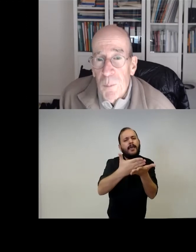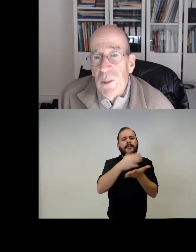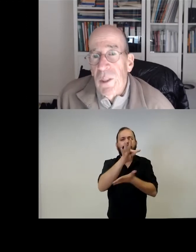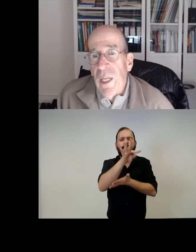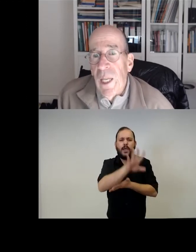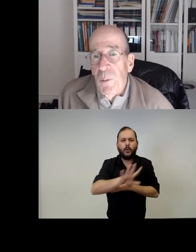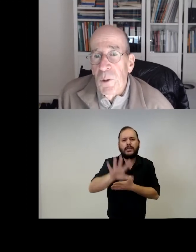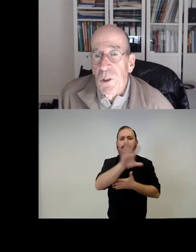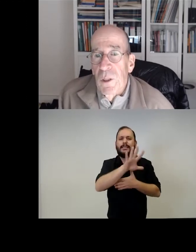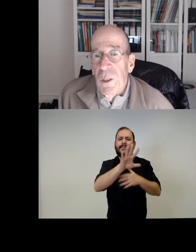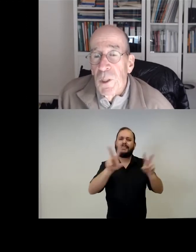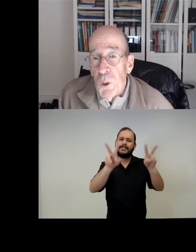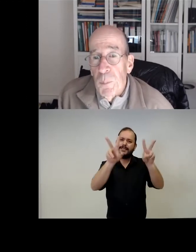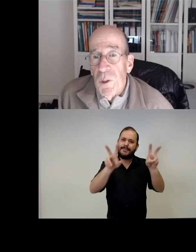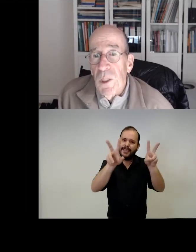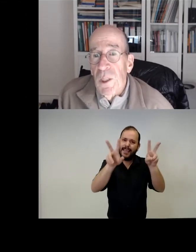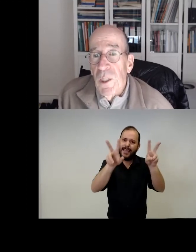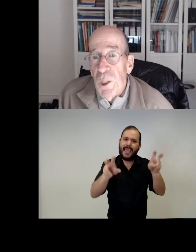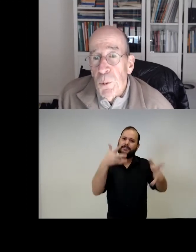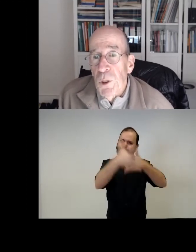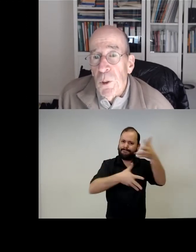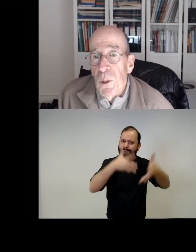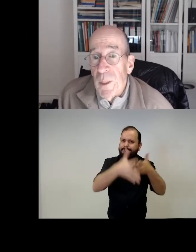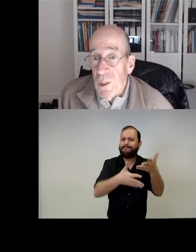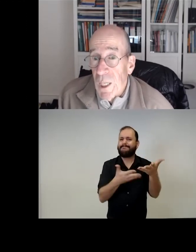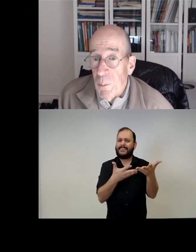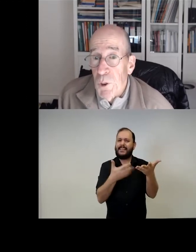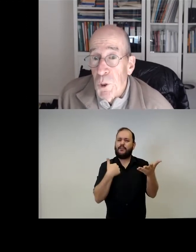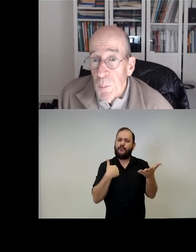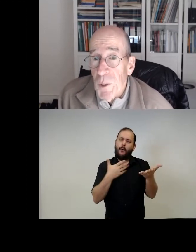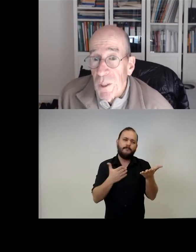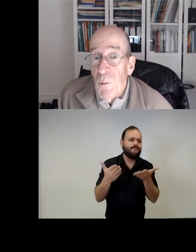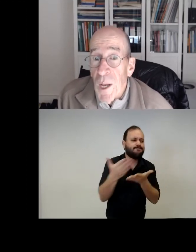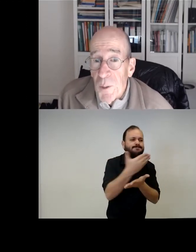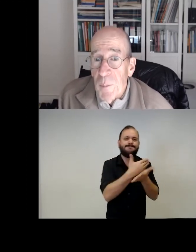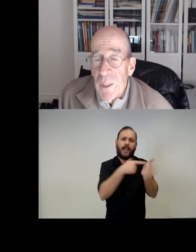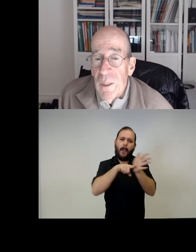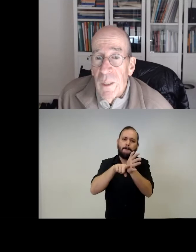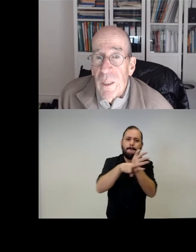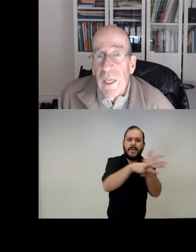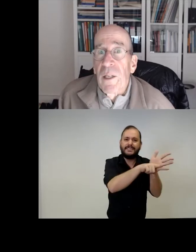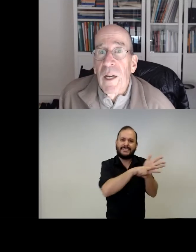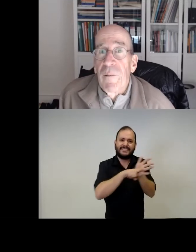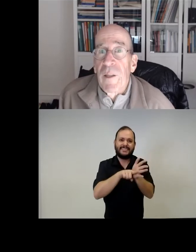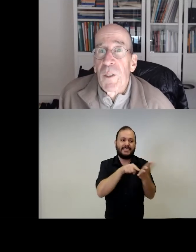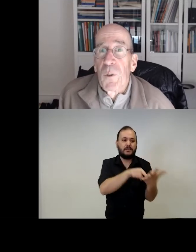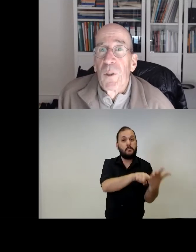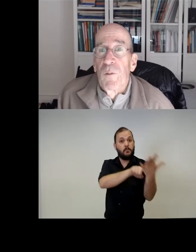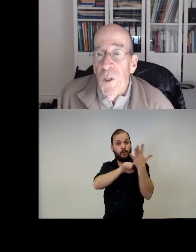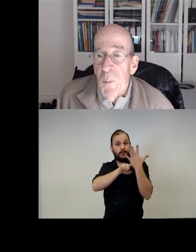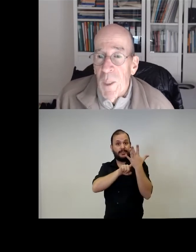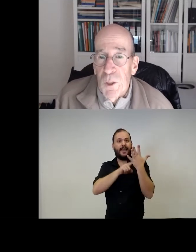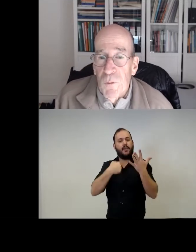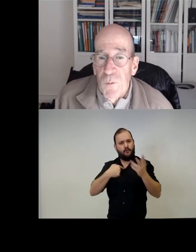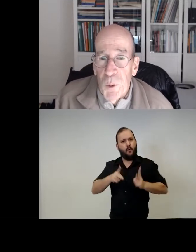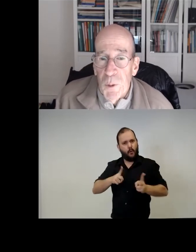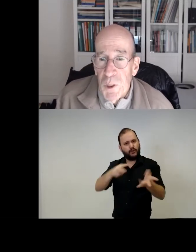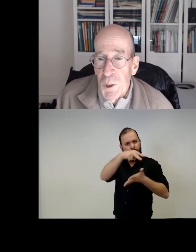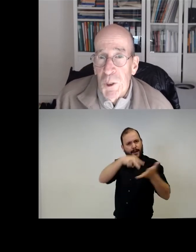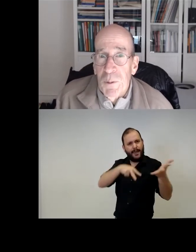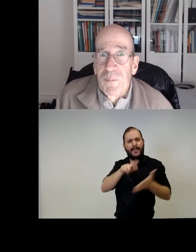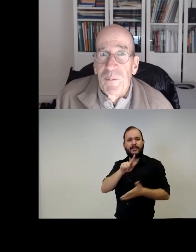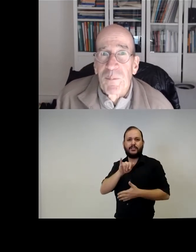talk about sign language interpreting literature and about sign language interpreting around me. And I thank you very much for